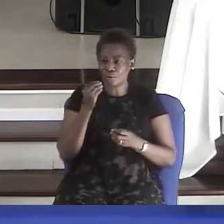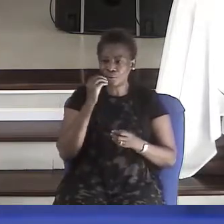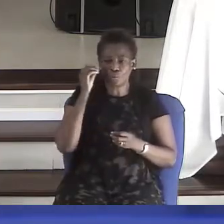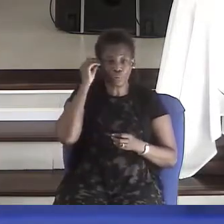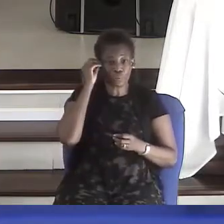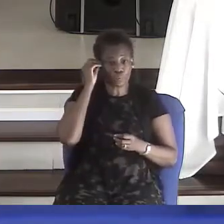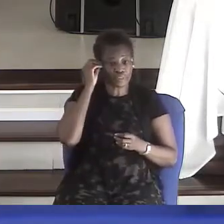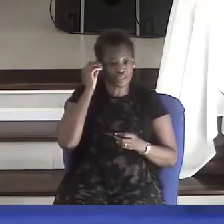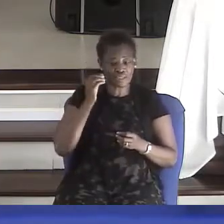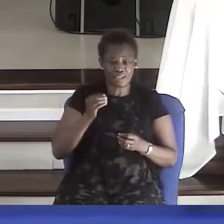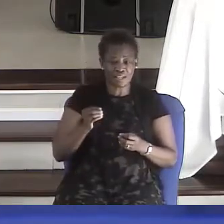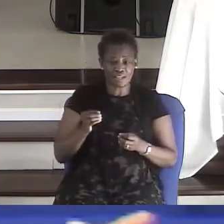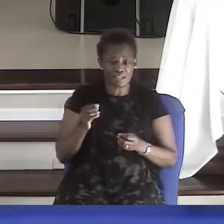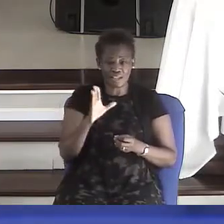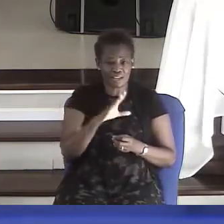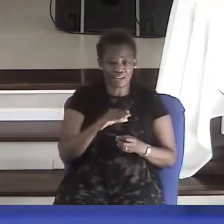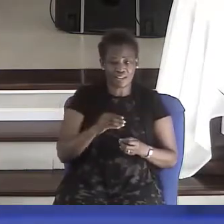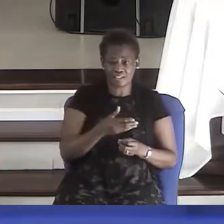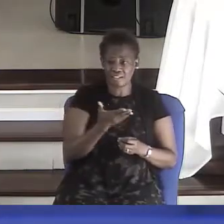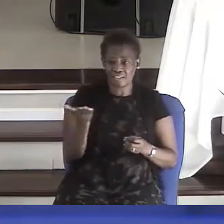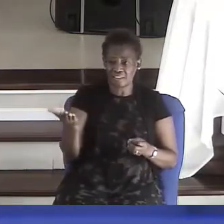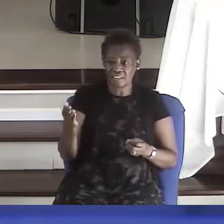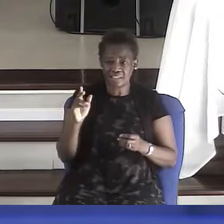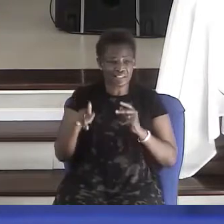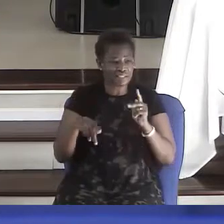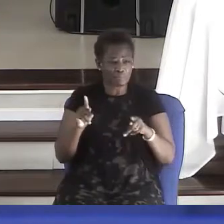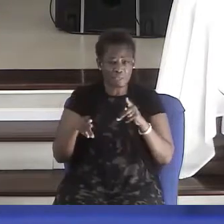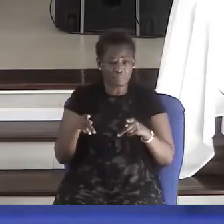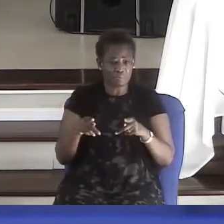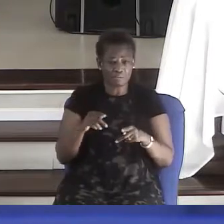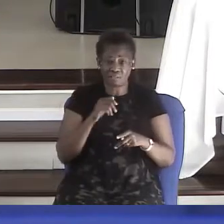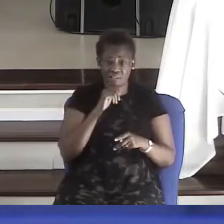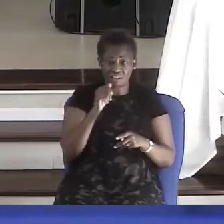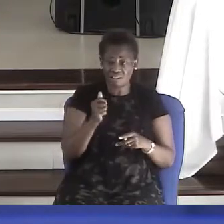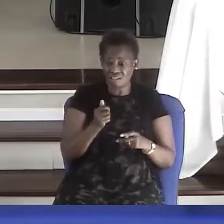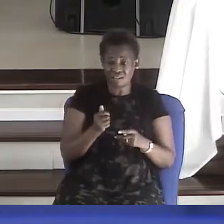again. We just have to wait until we get to heaven.